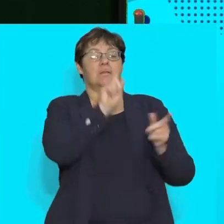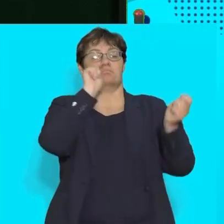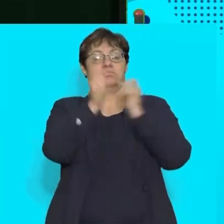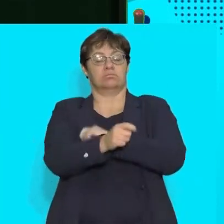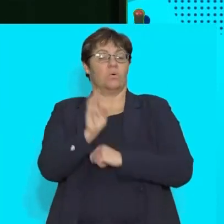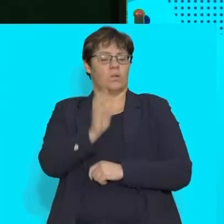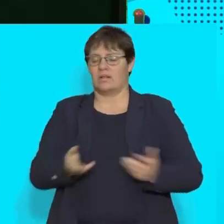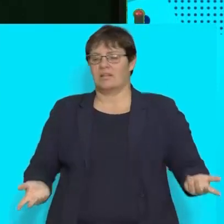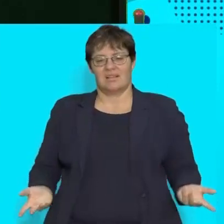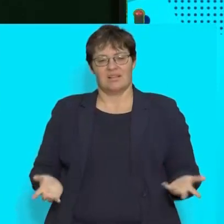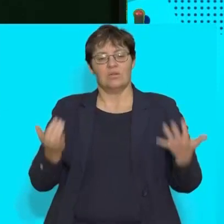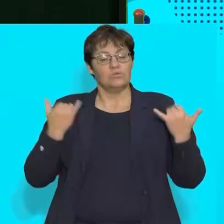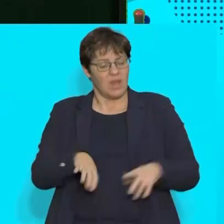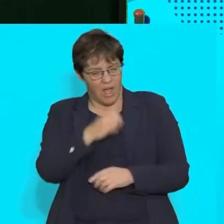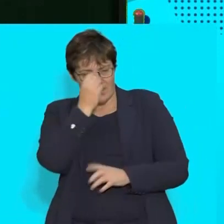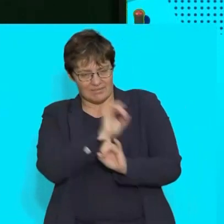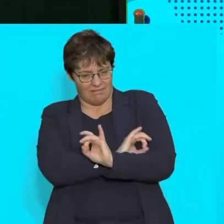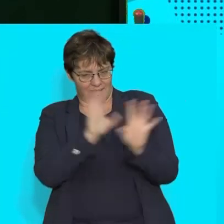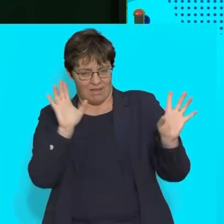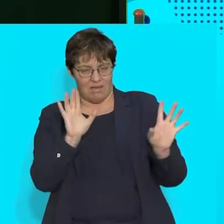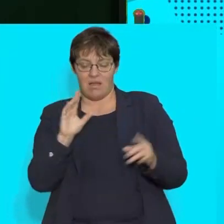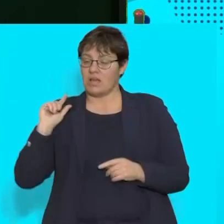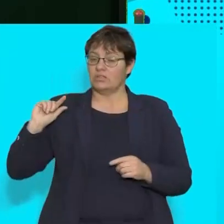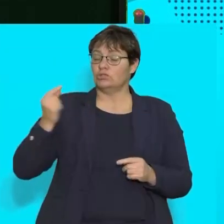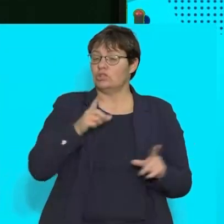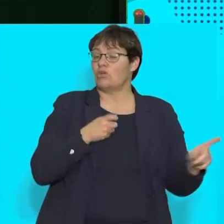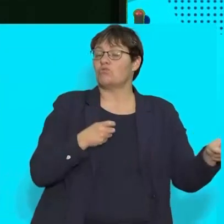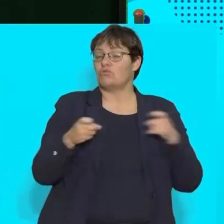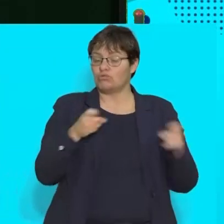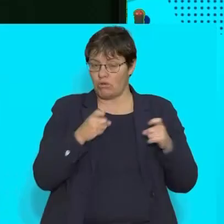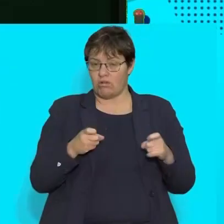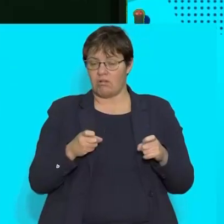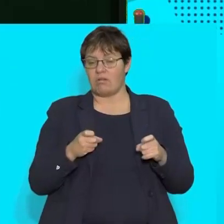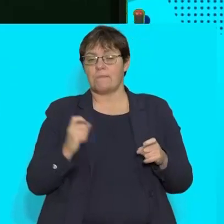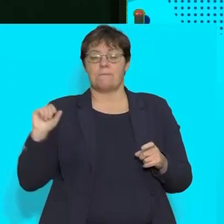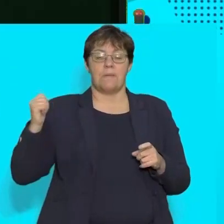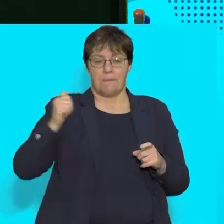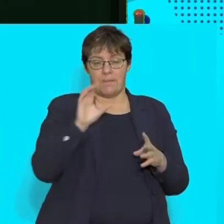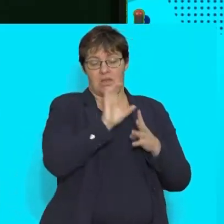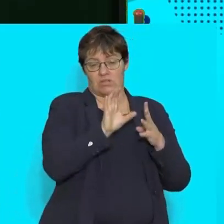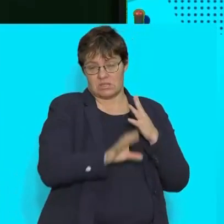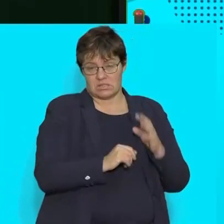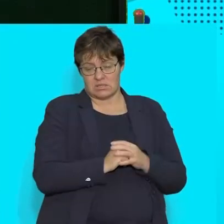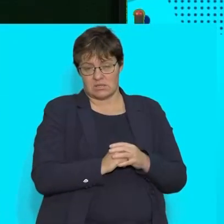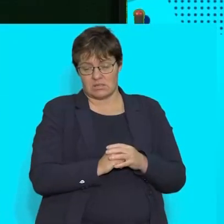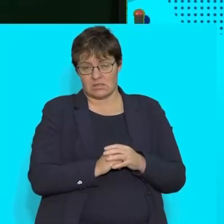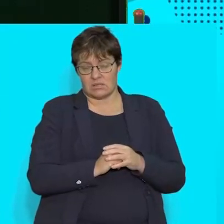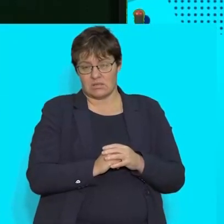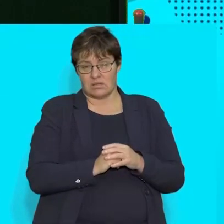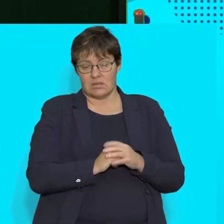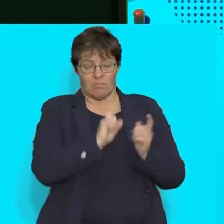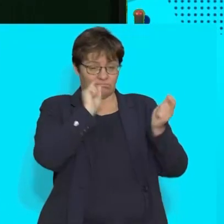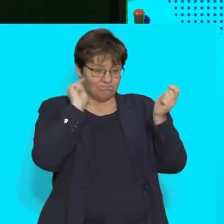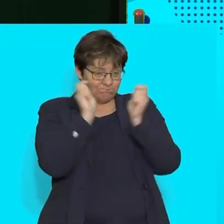becomes. Today we understand that genes control the inheritance of characteristics and that mutation drives